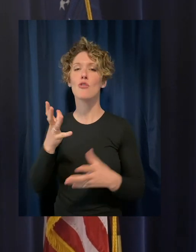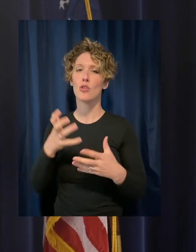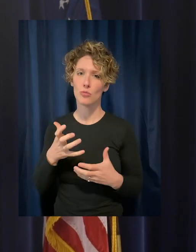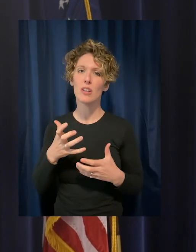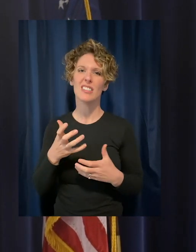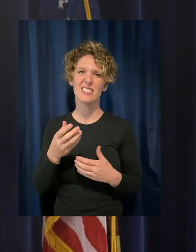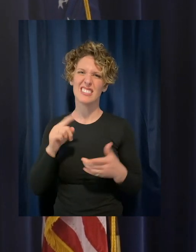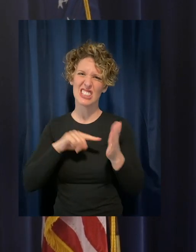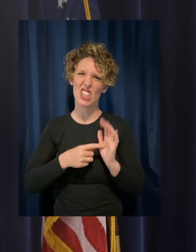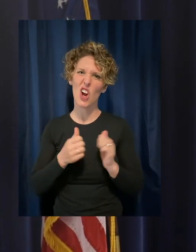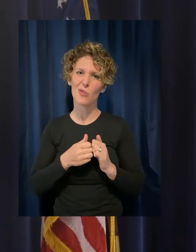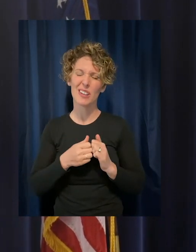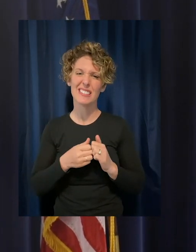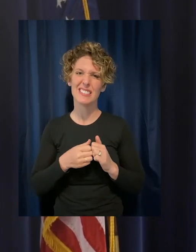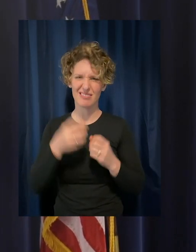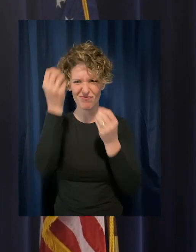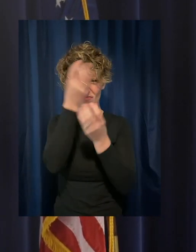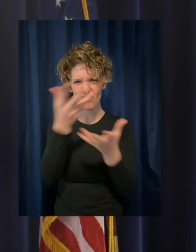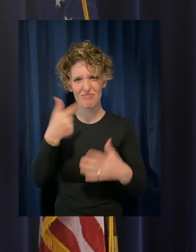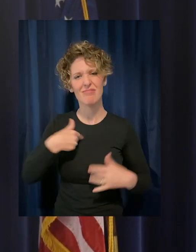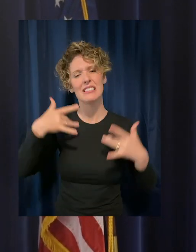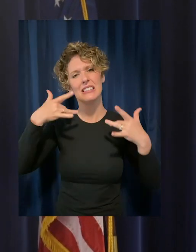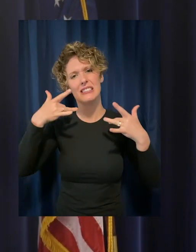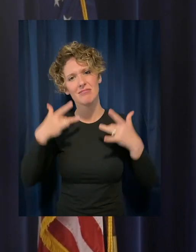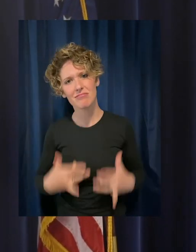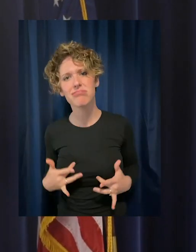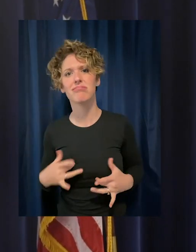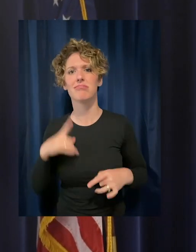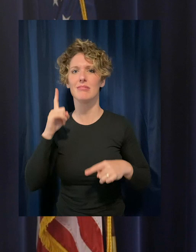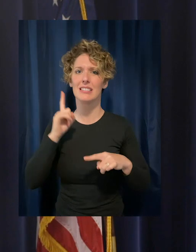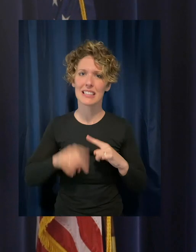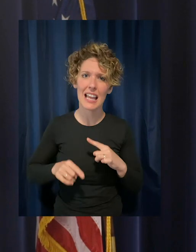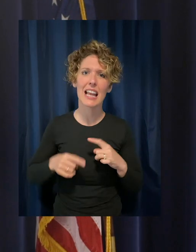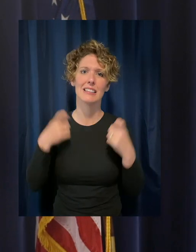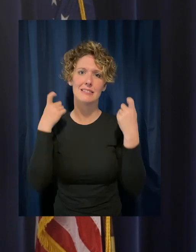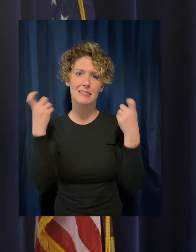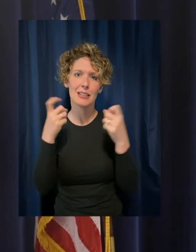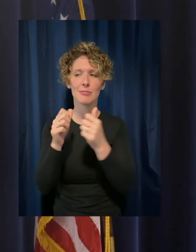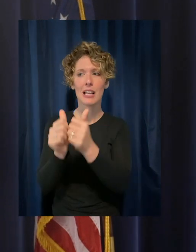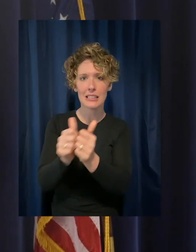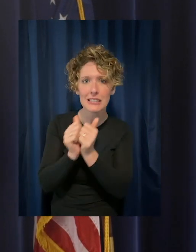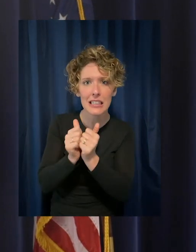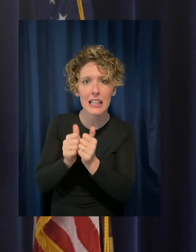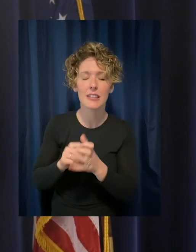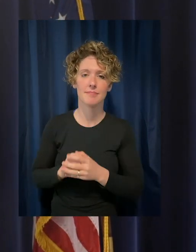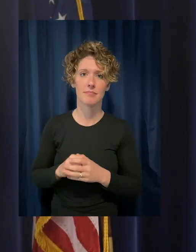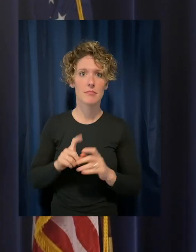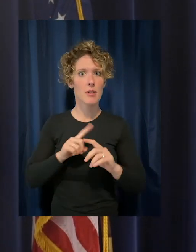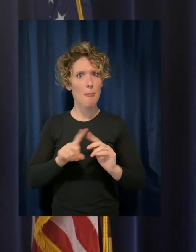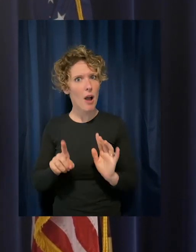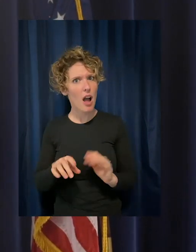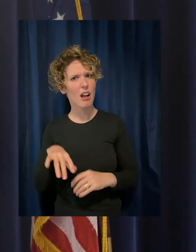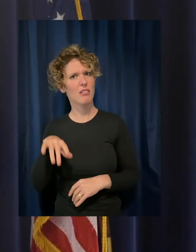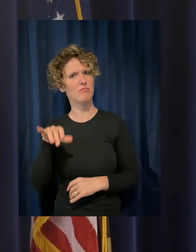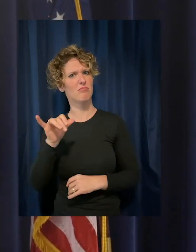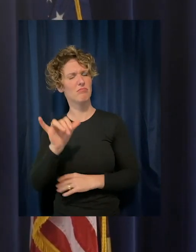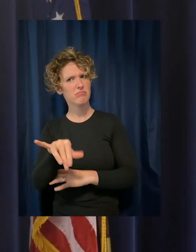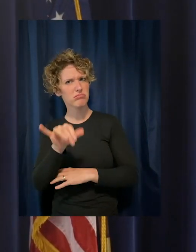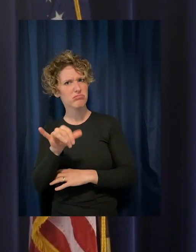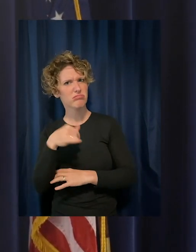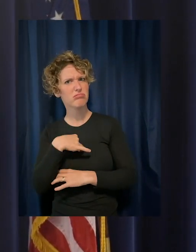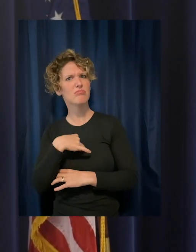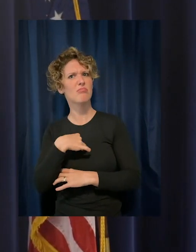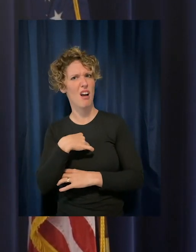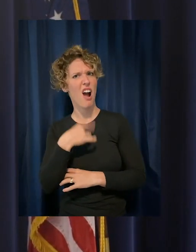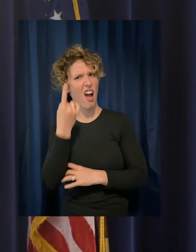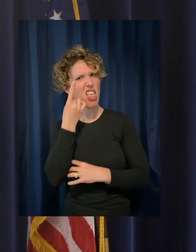greatly saddened that we cannot come together as a community and celebrate our graduation. However, I find it incredibly fitting that this unique